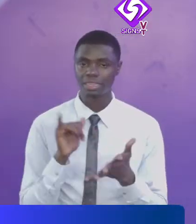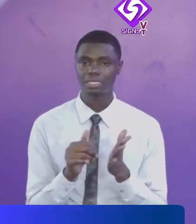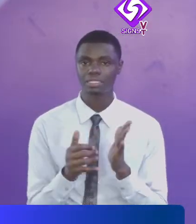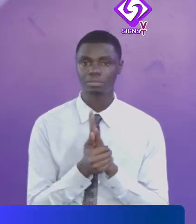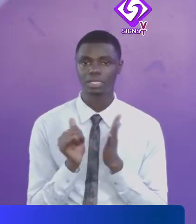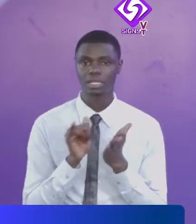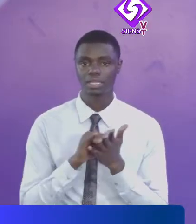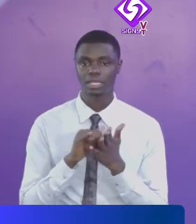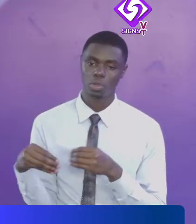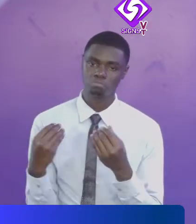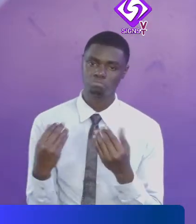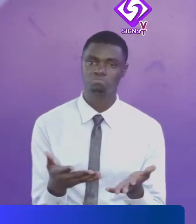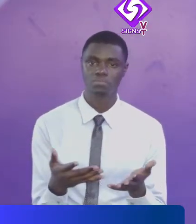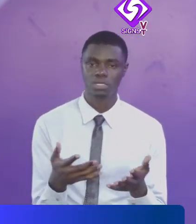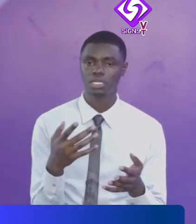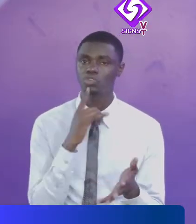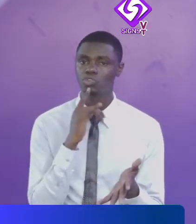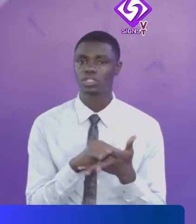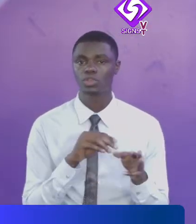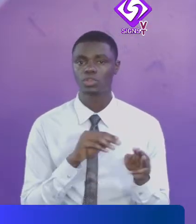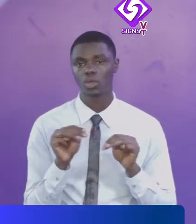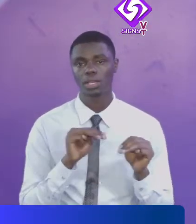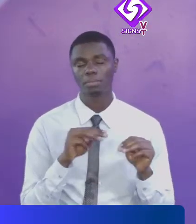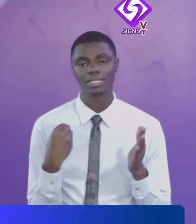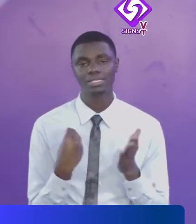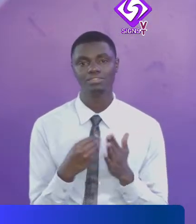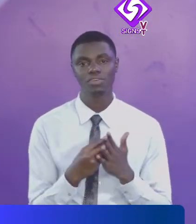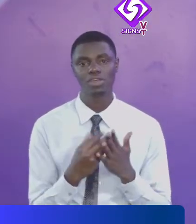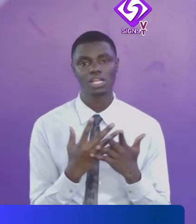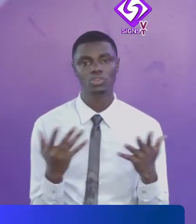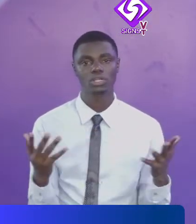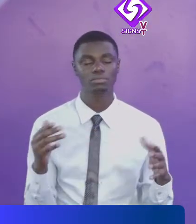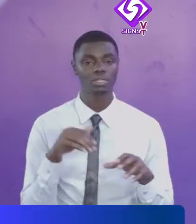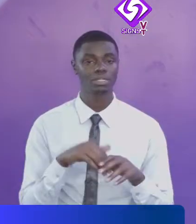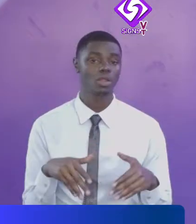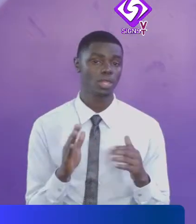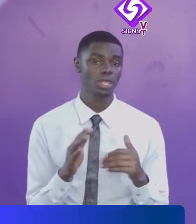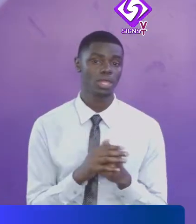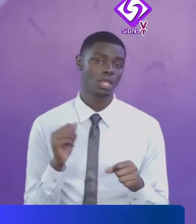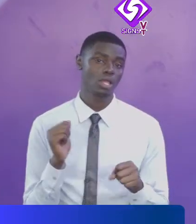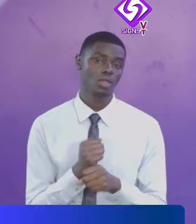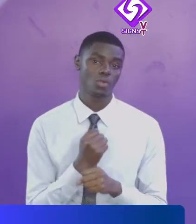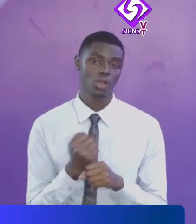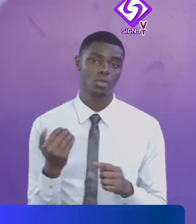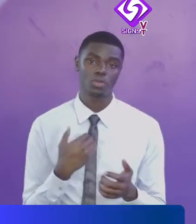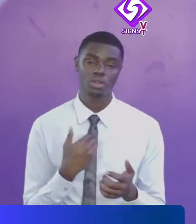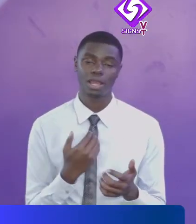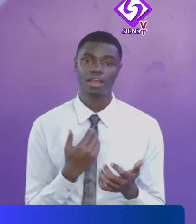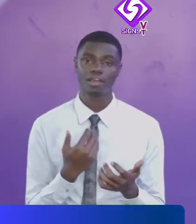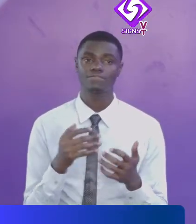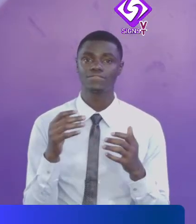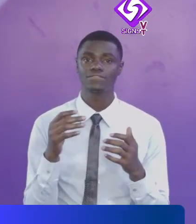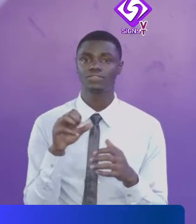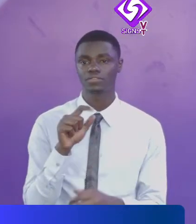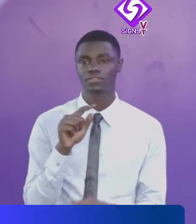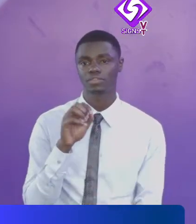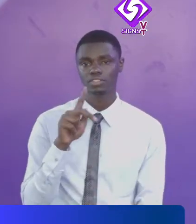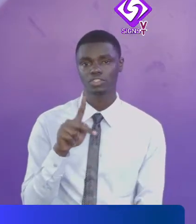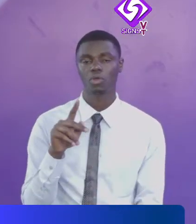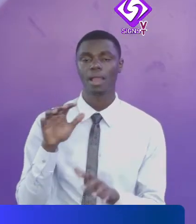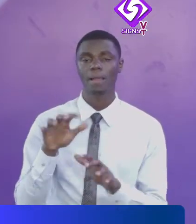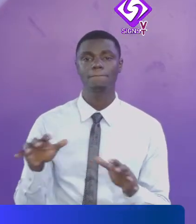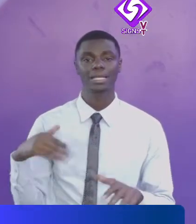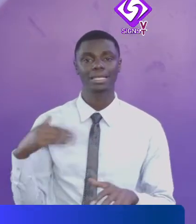bring on board to be able to manage these financial assets in a way, because you're not going to be able to have the view of the stock market every single day.